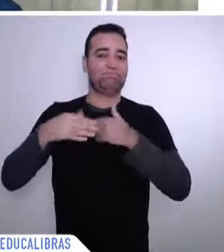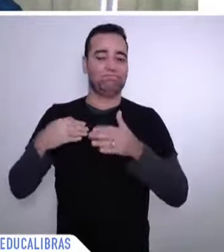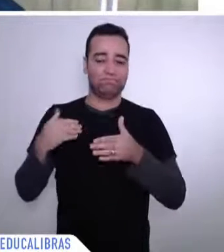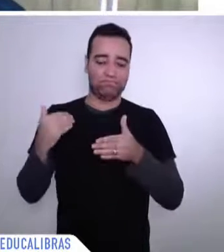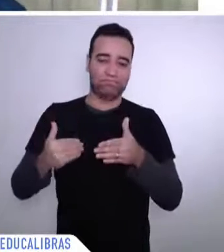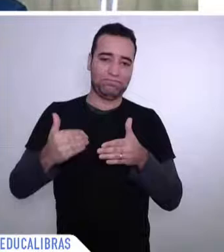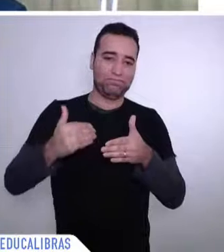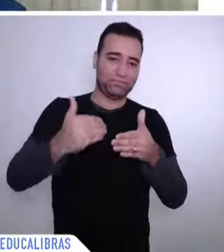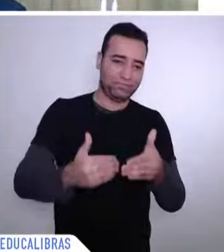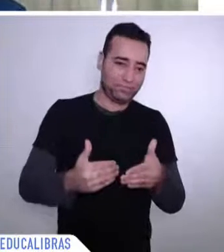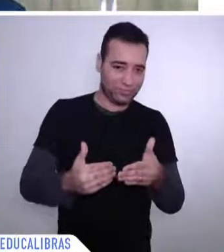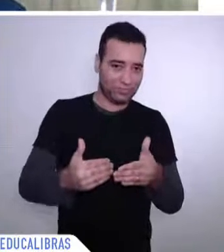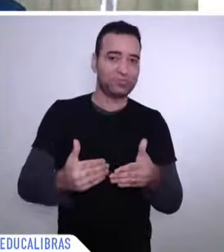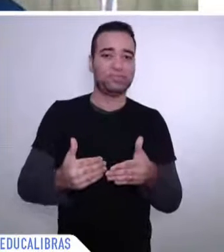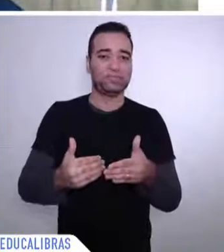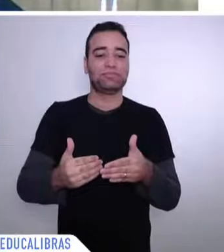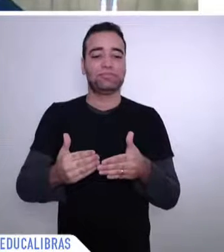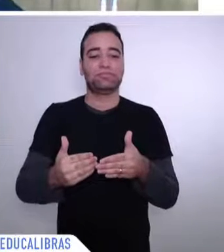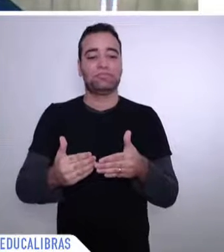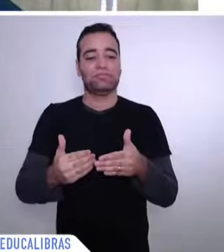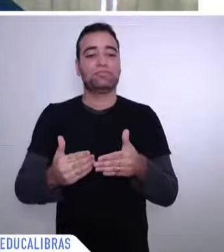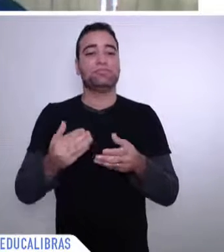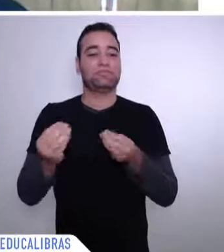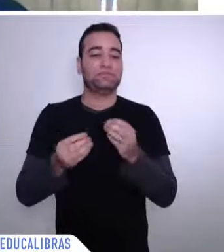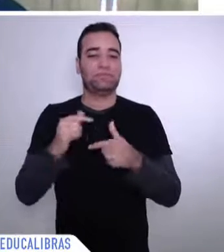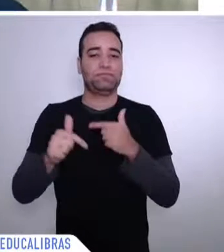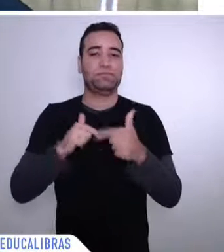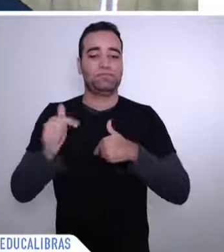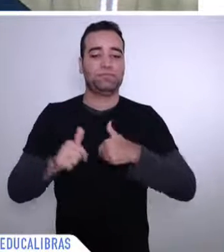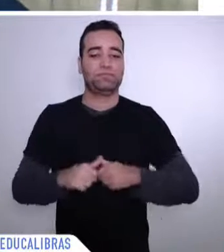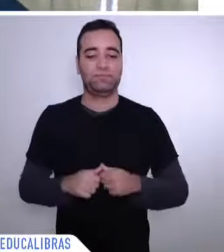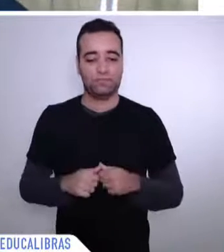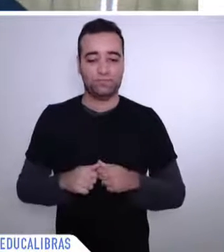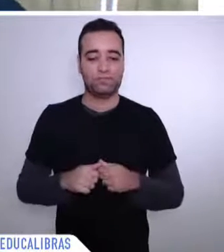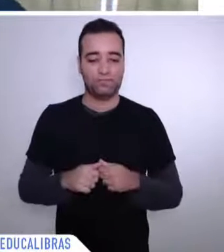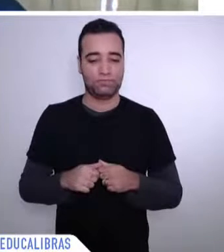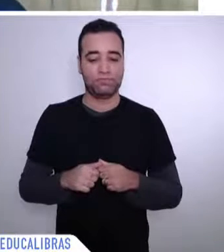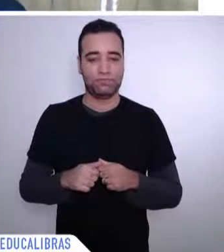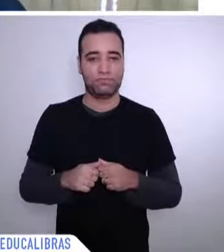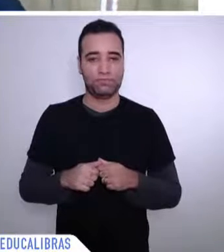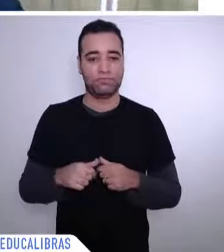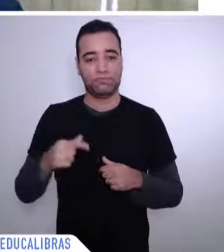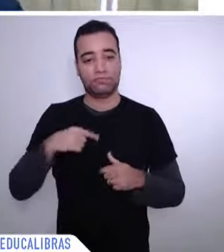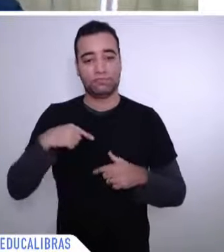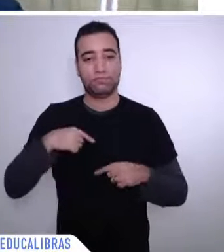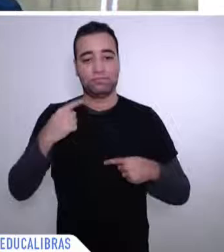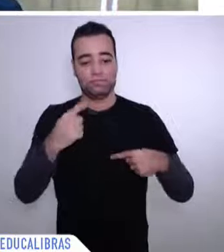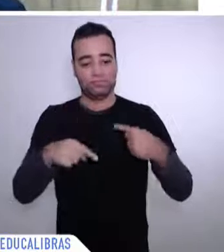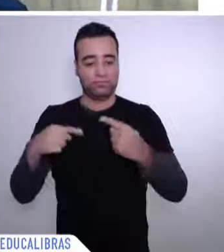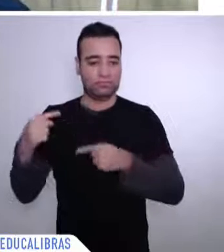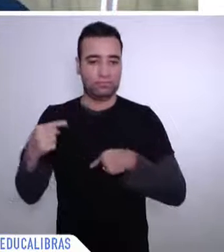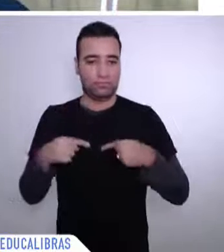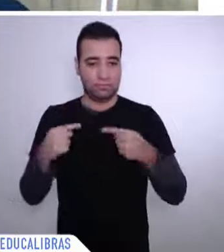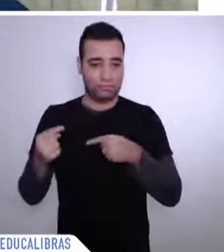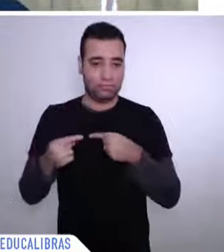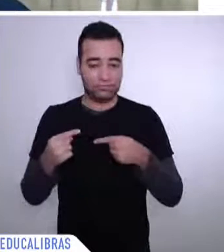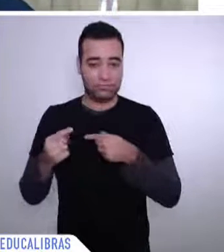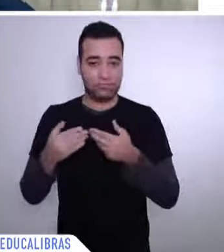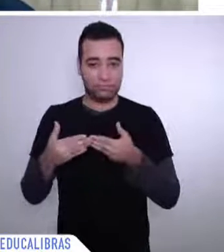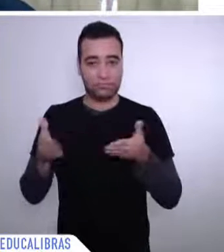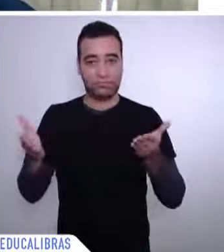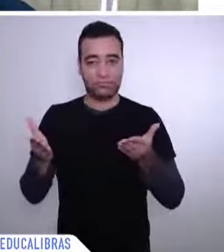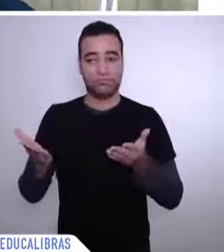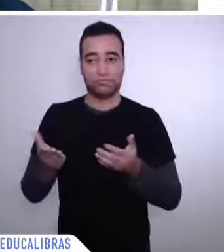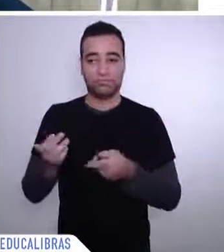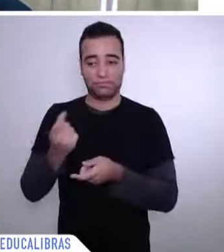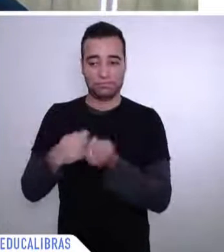part of the improvement of labor conditions. On the other hand,